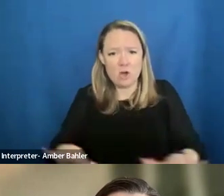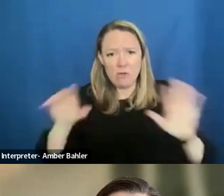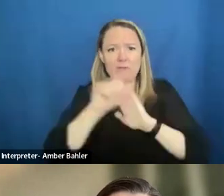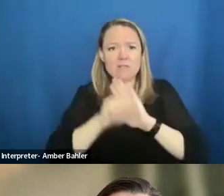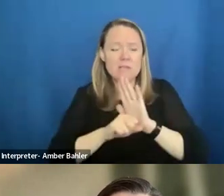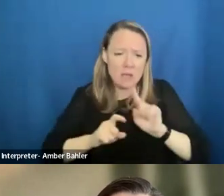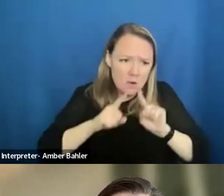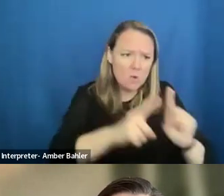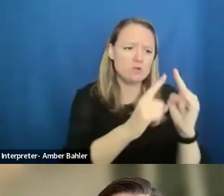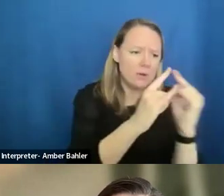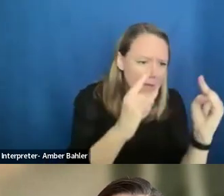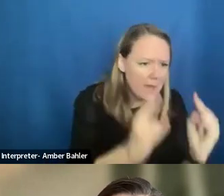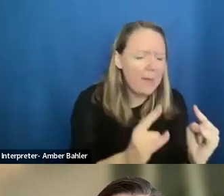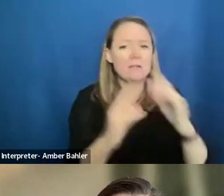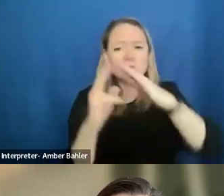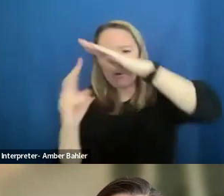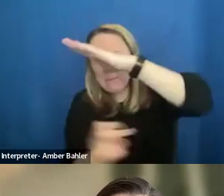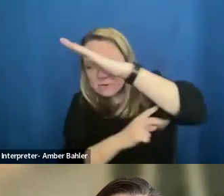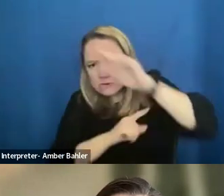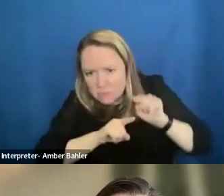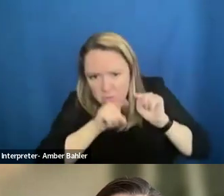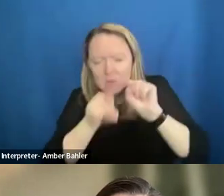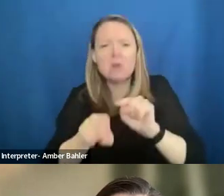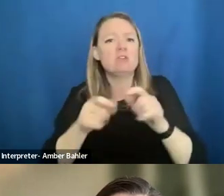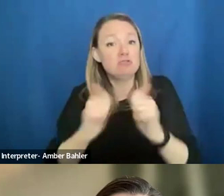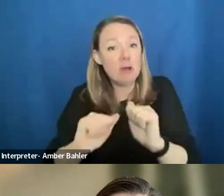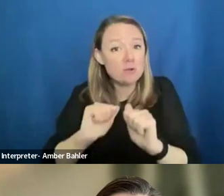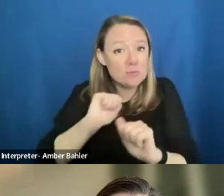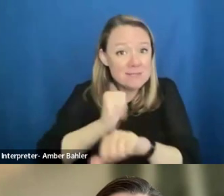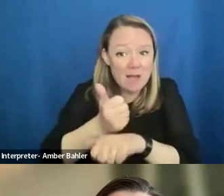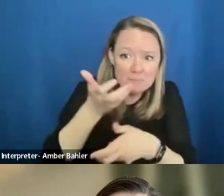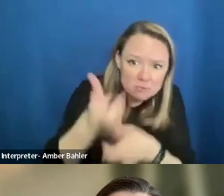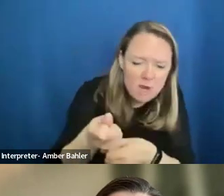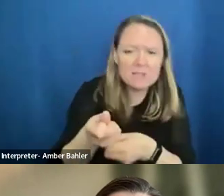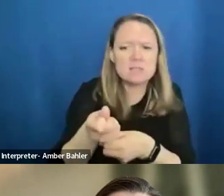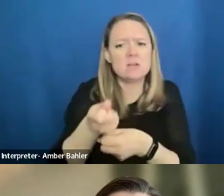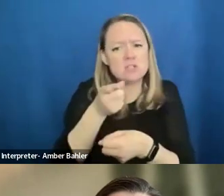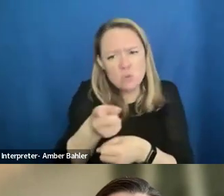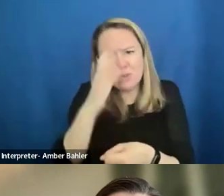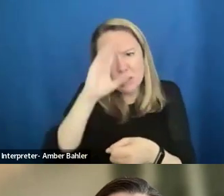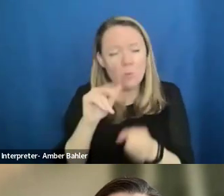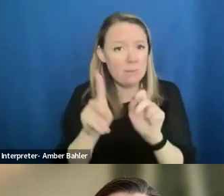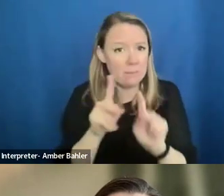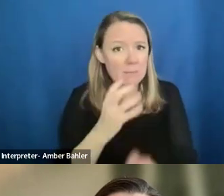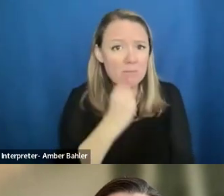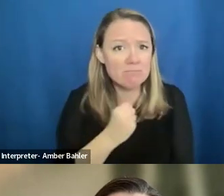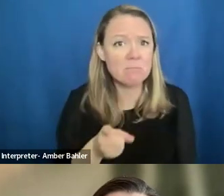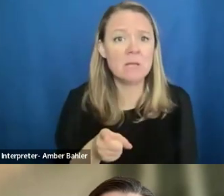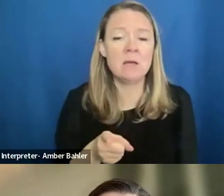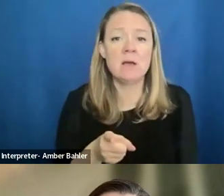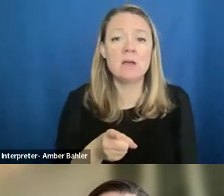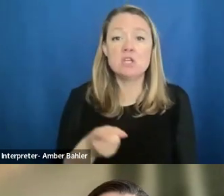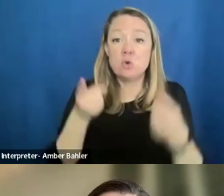and trying to reestablish some trust with them so they can feel like someone cares about them. So I think I agree, we need to build